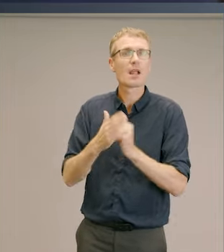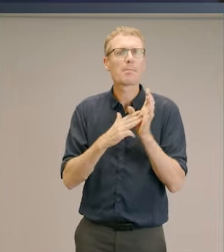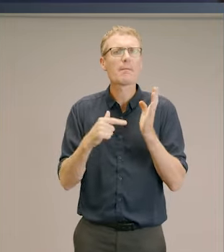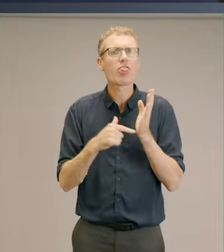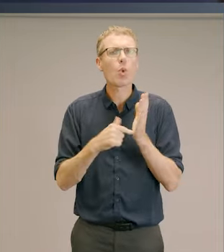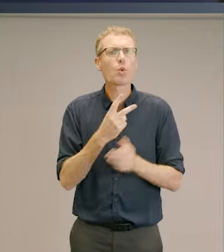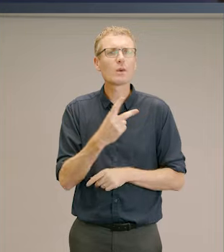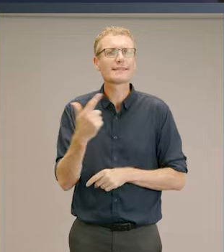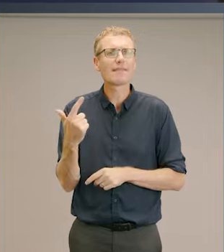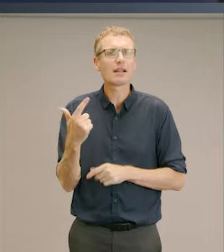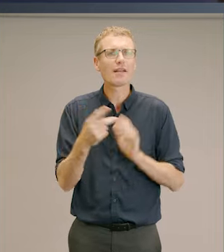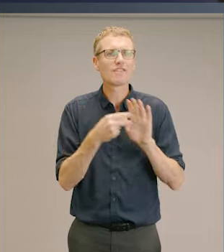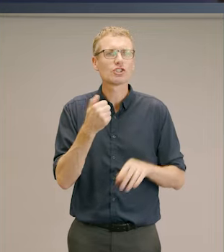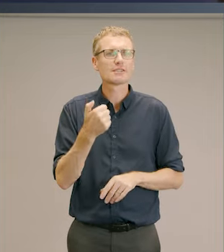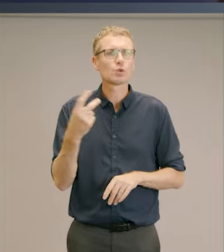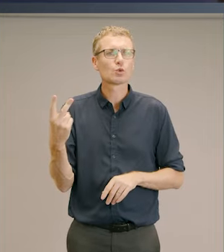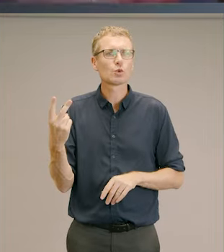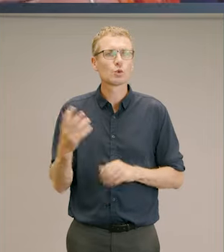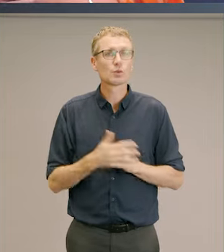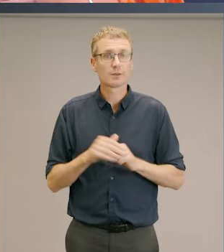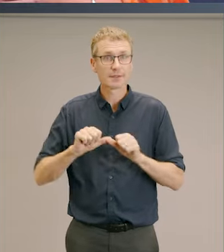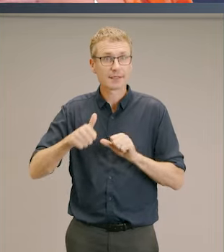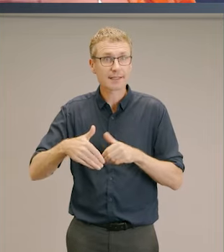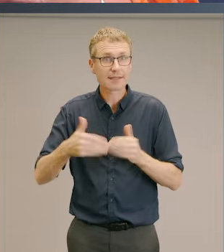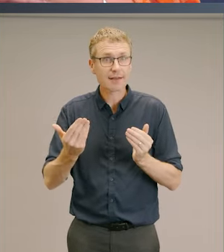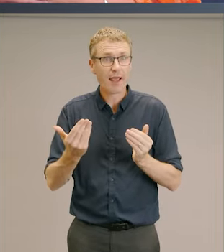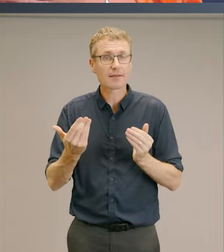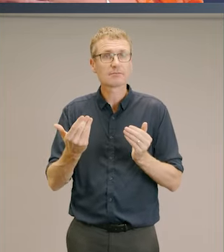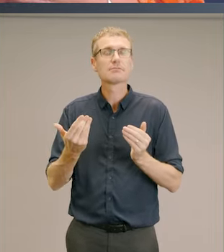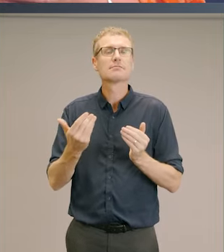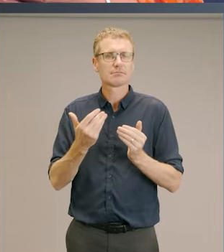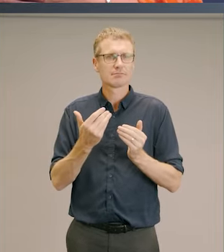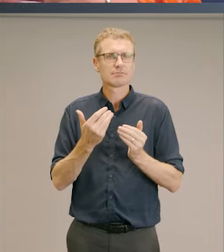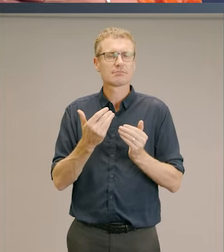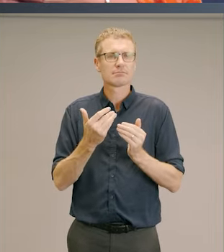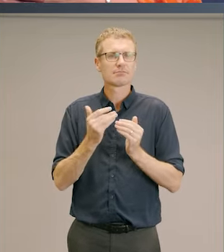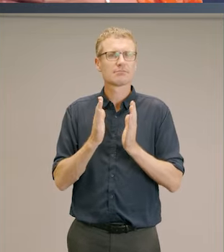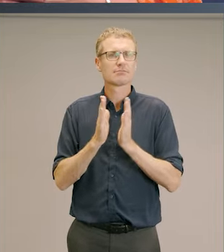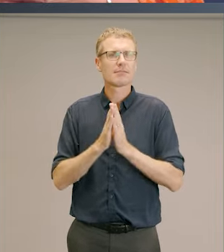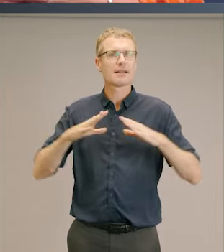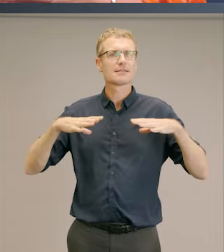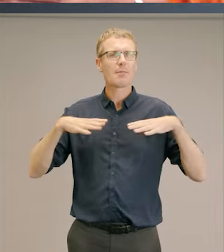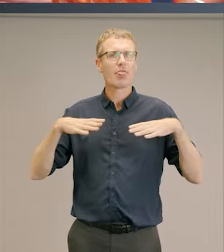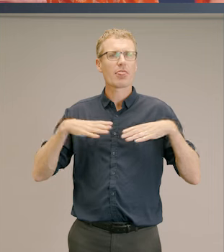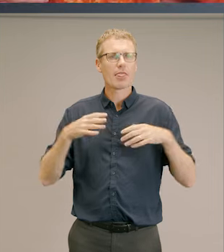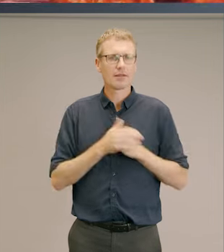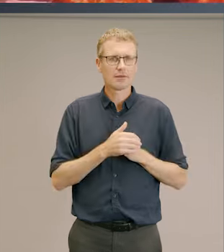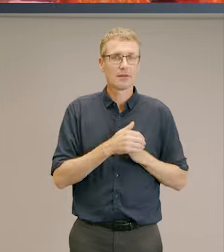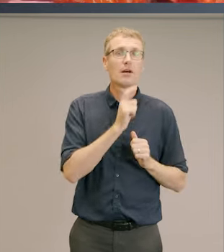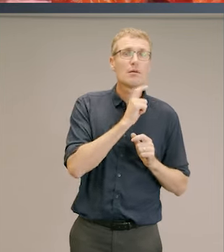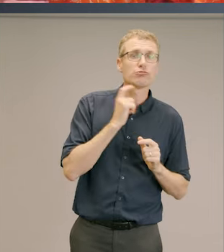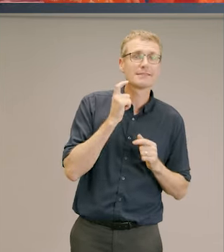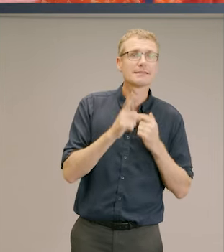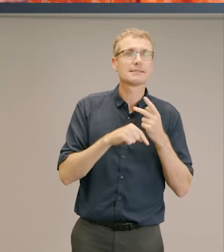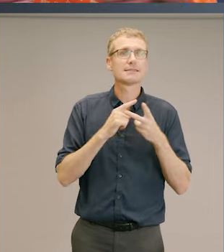to stop that from happening. We read in Matthew 27, verse 62. The next day on the Sabbath, the leading priests and